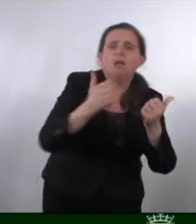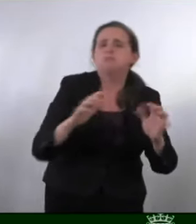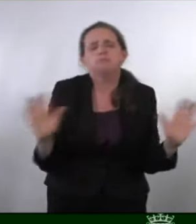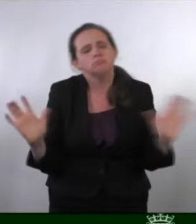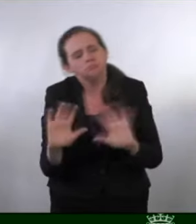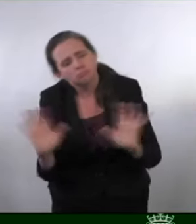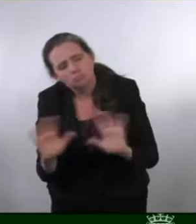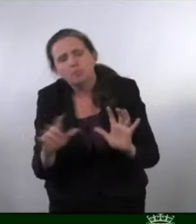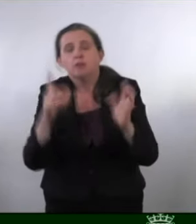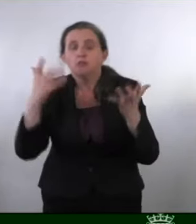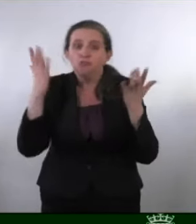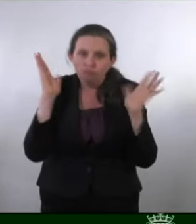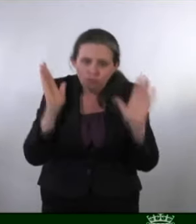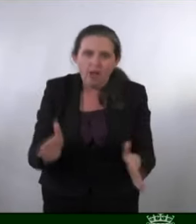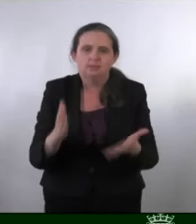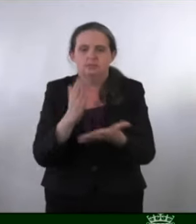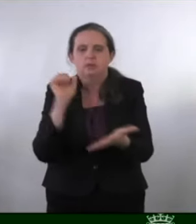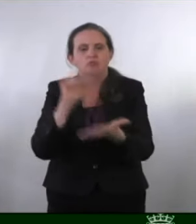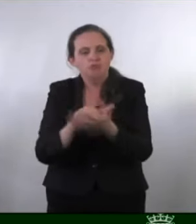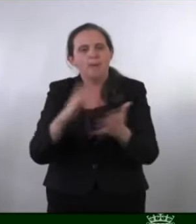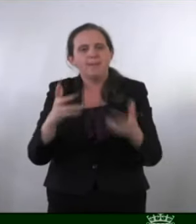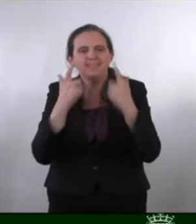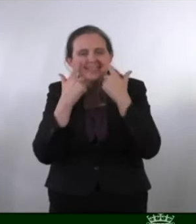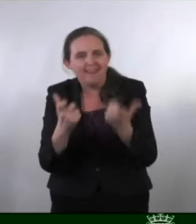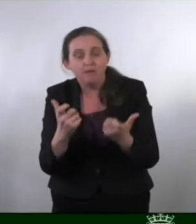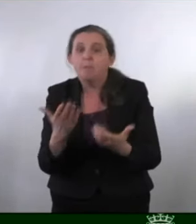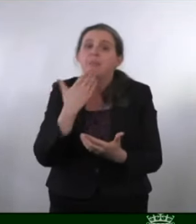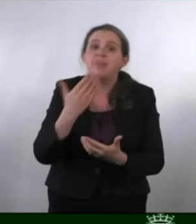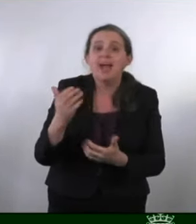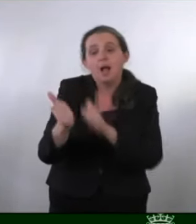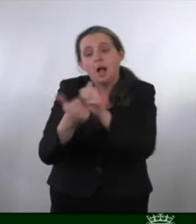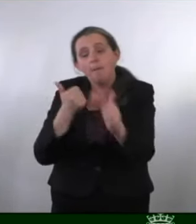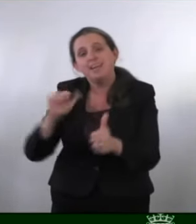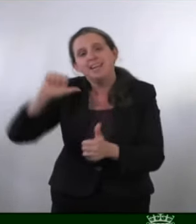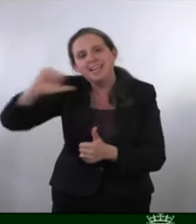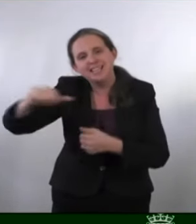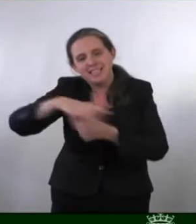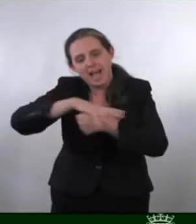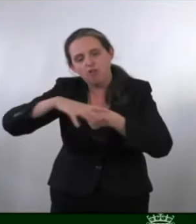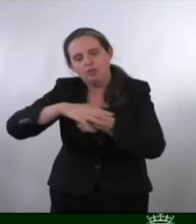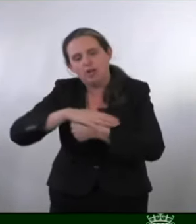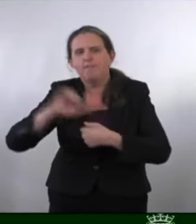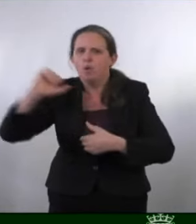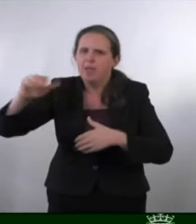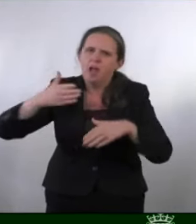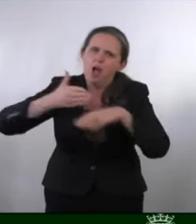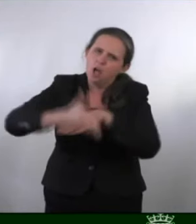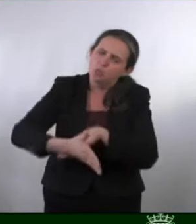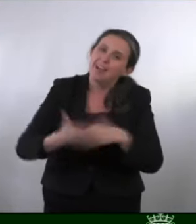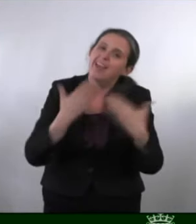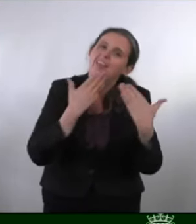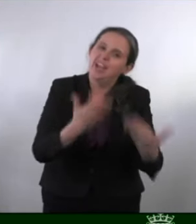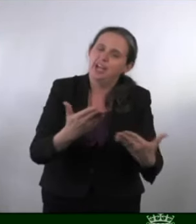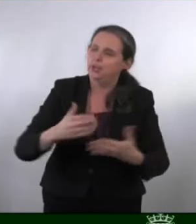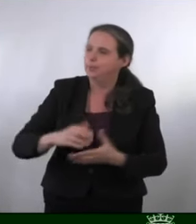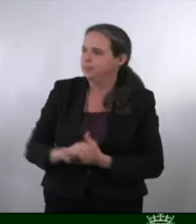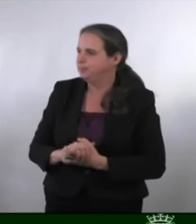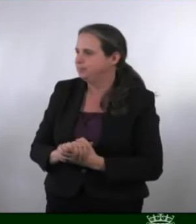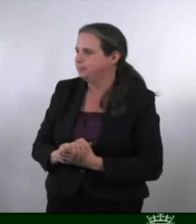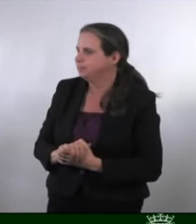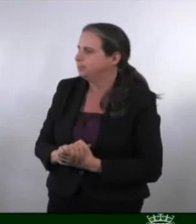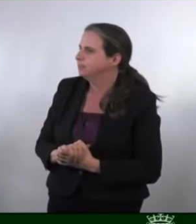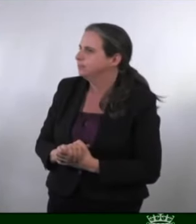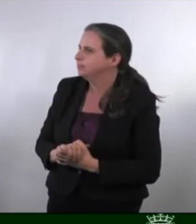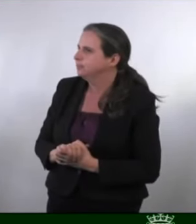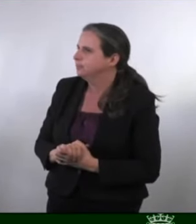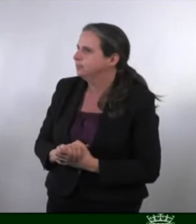his constituency profoundly for what they've done. Daniel Zeicher. The Prime Minister failed to answer the question from the Leader of the